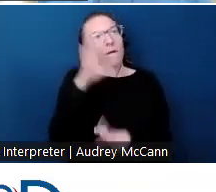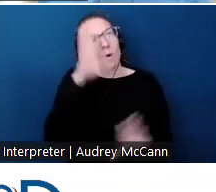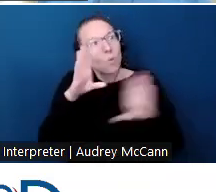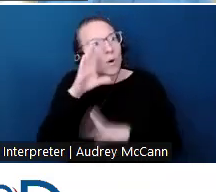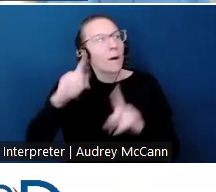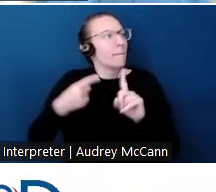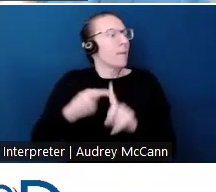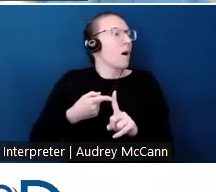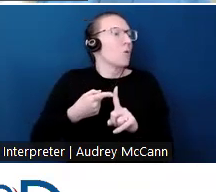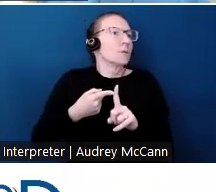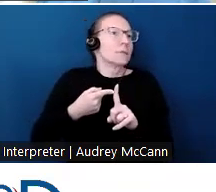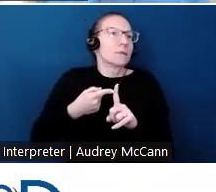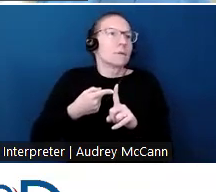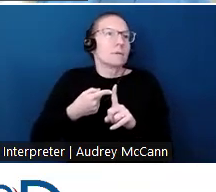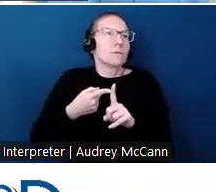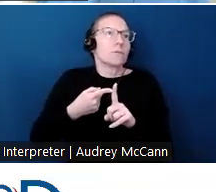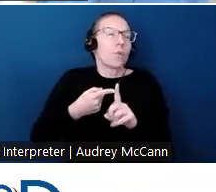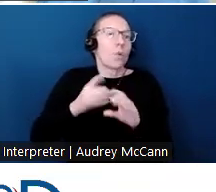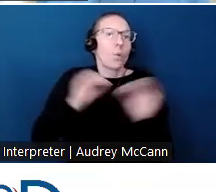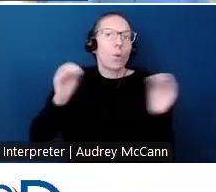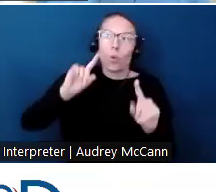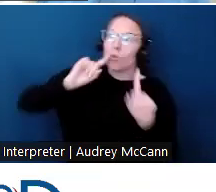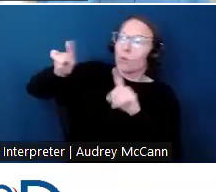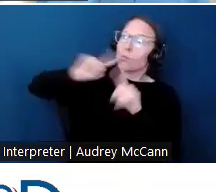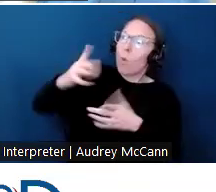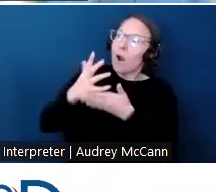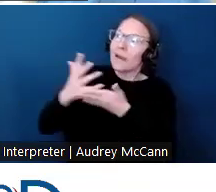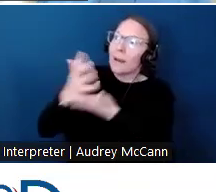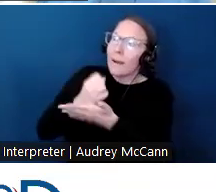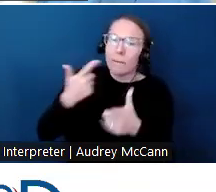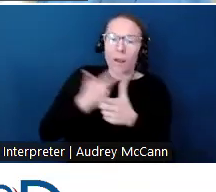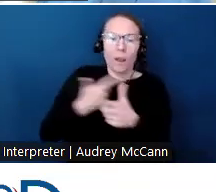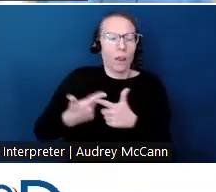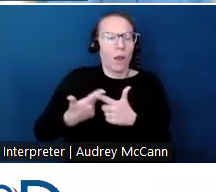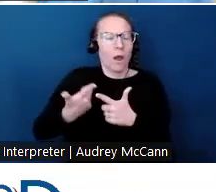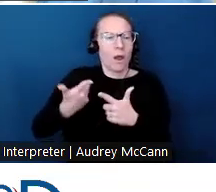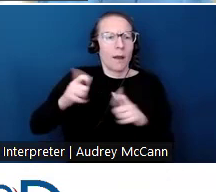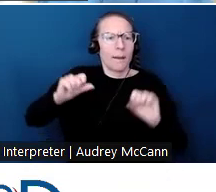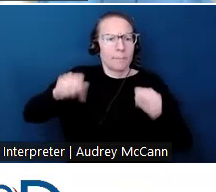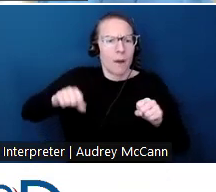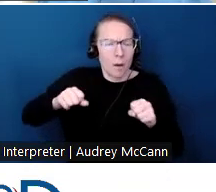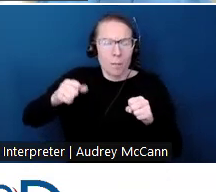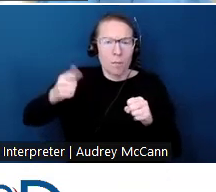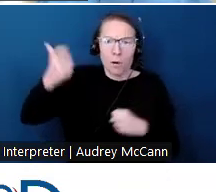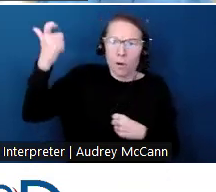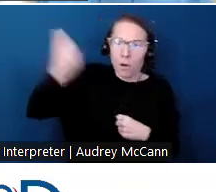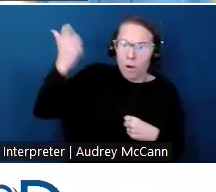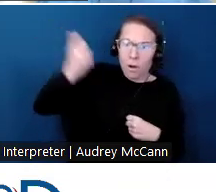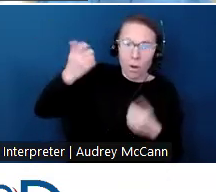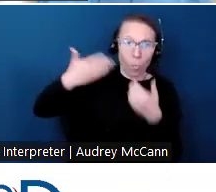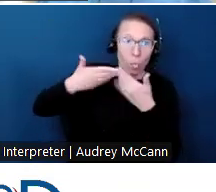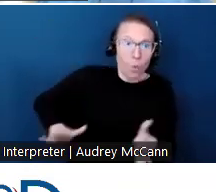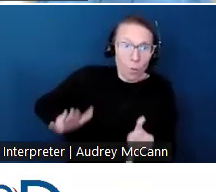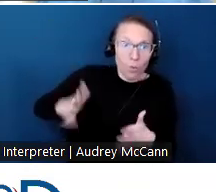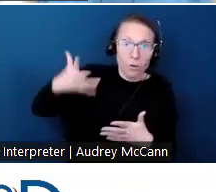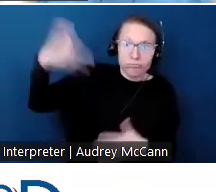not having unreported income and then being in danger of losing their supplemental